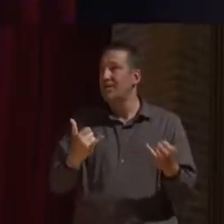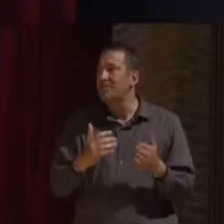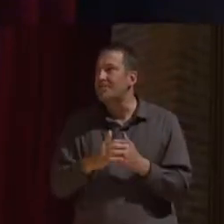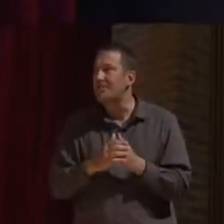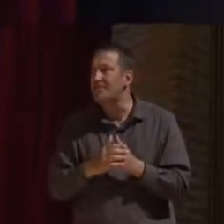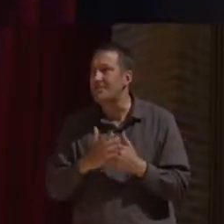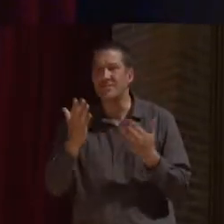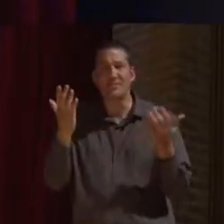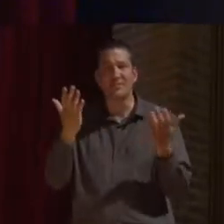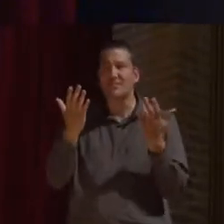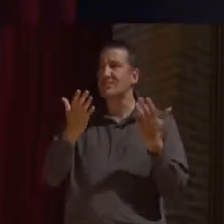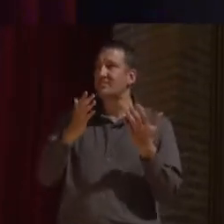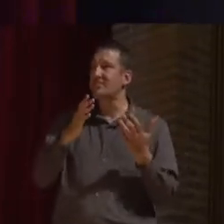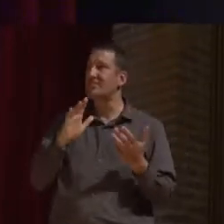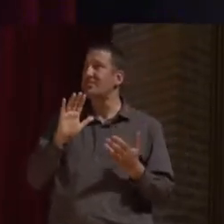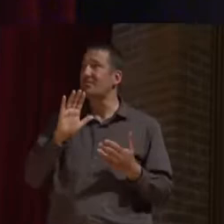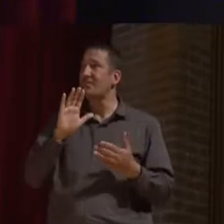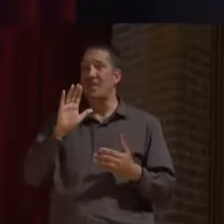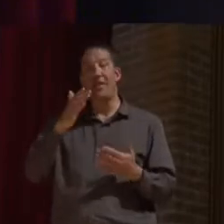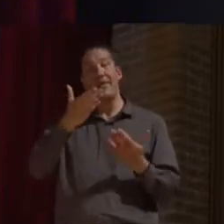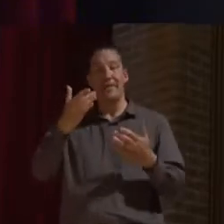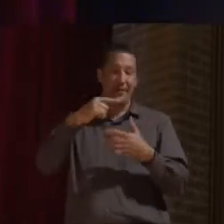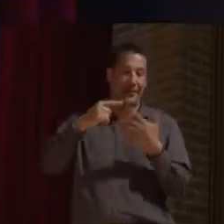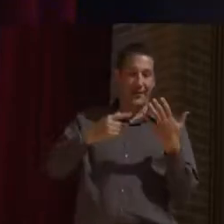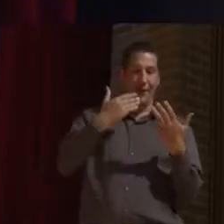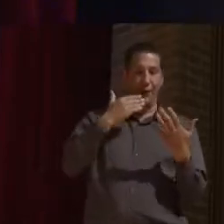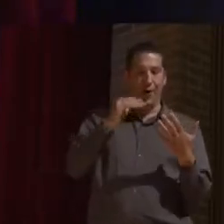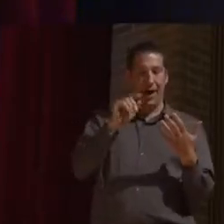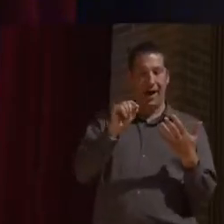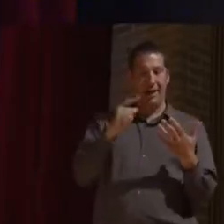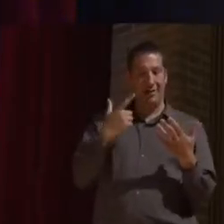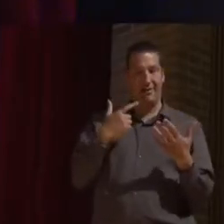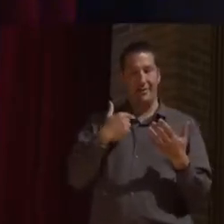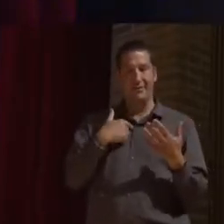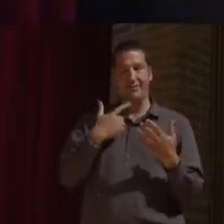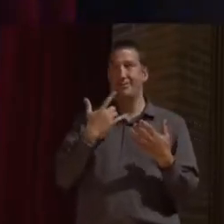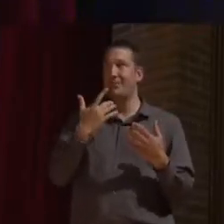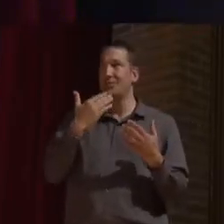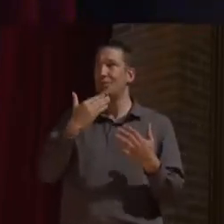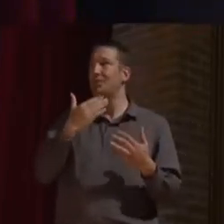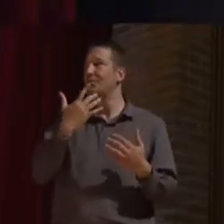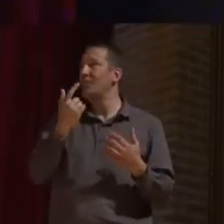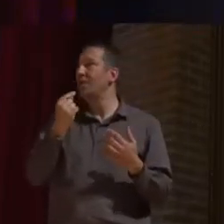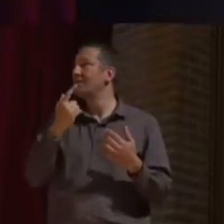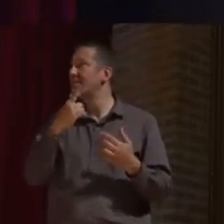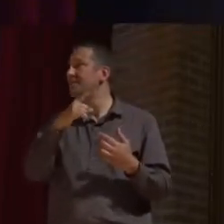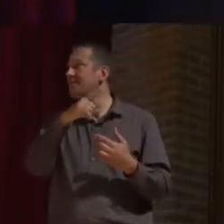what strengths would individuals with disabilities bring to the workforce?